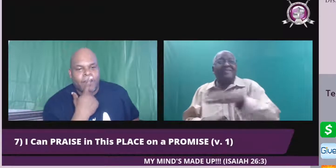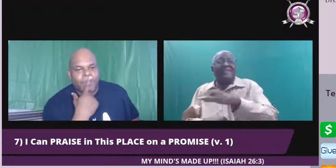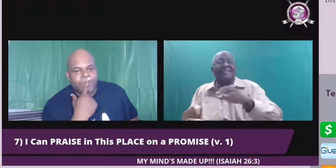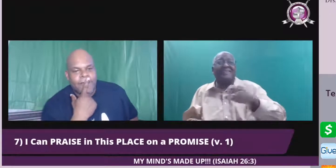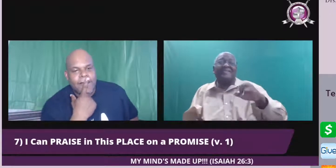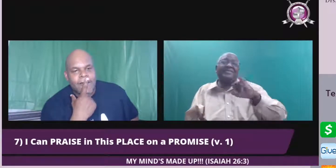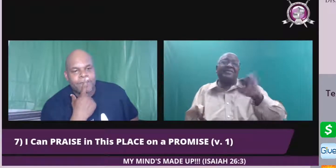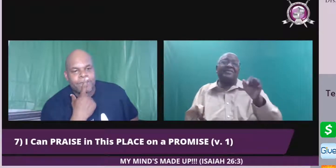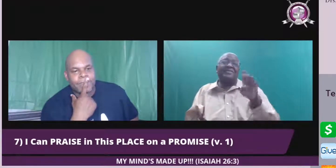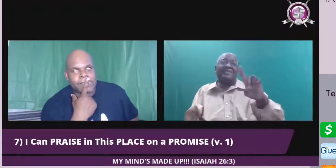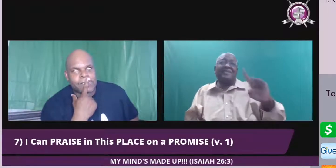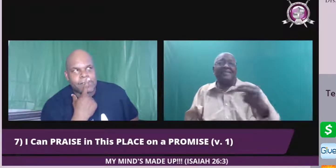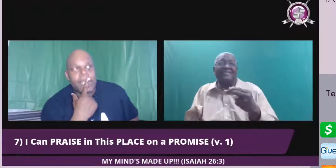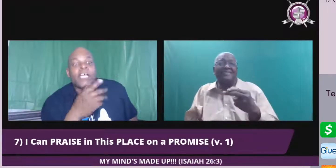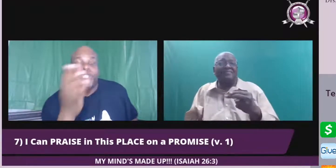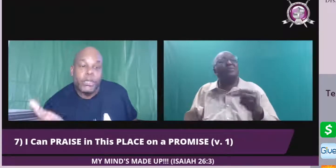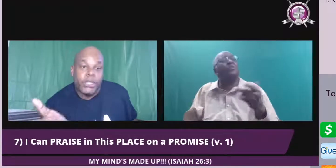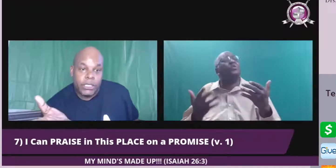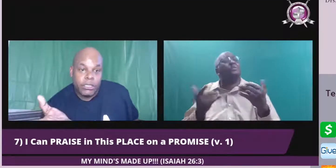down.